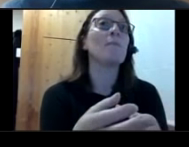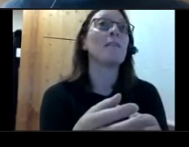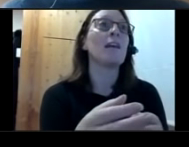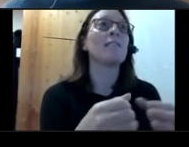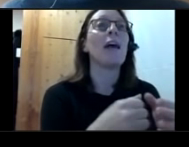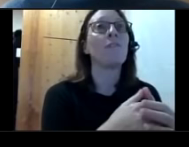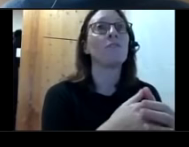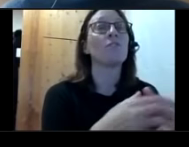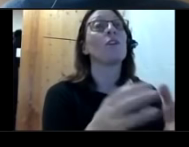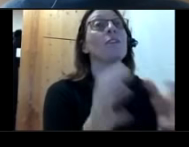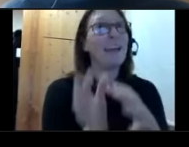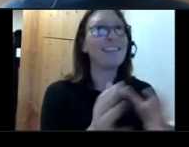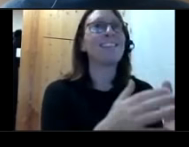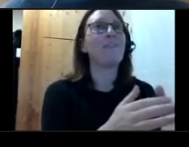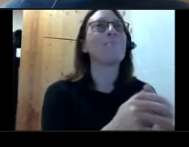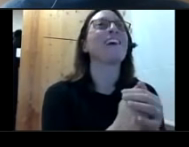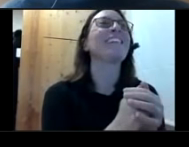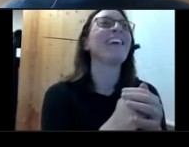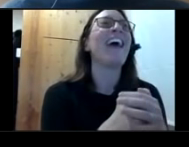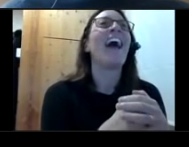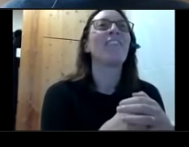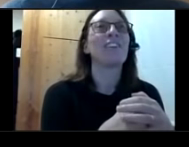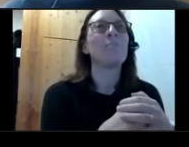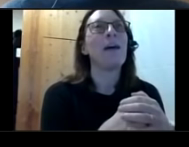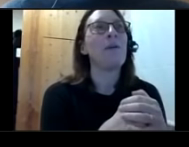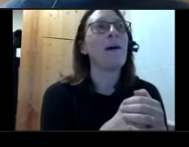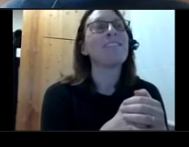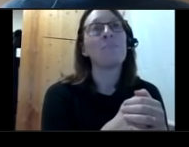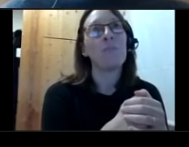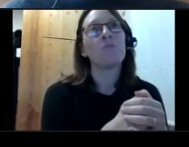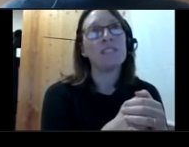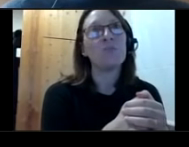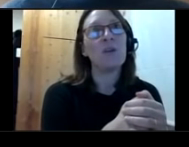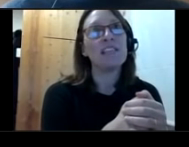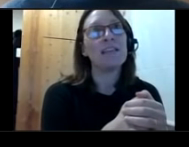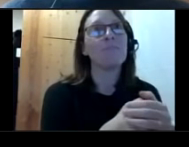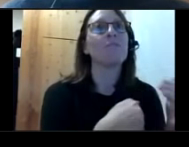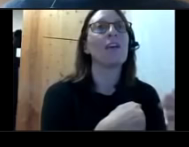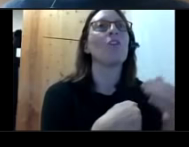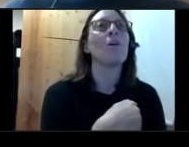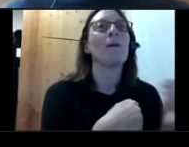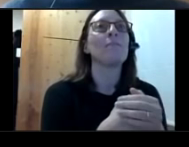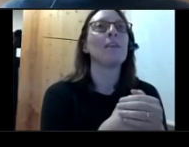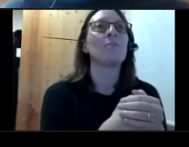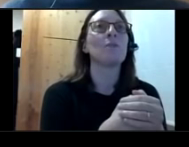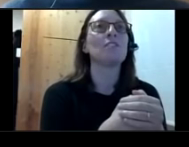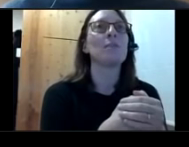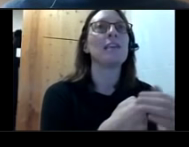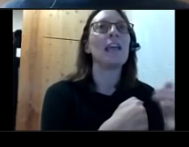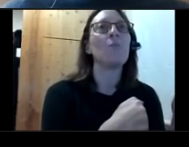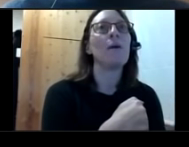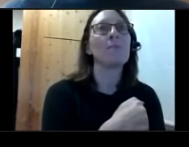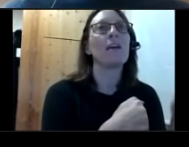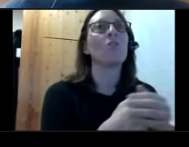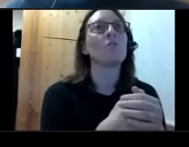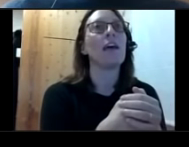new websites have to existing websites have to comply by September 2020. So by September 2020,